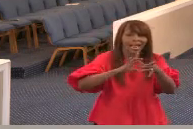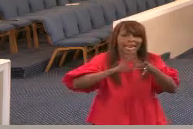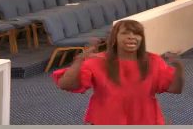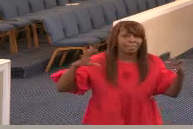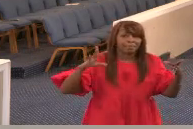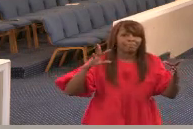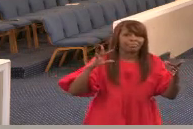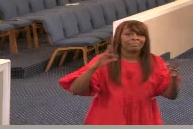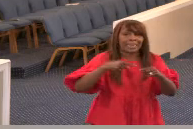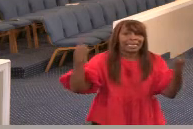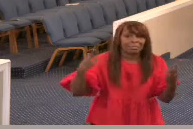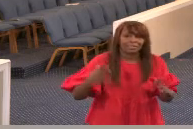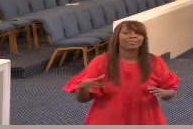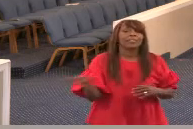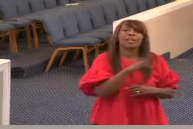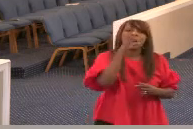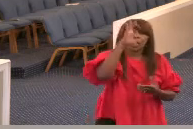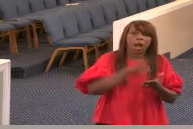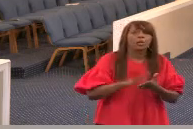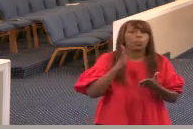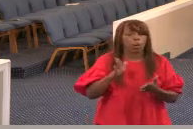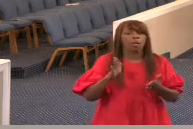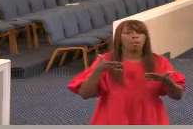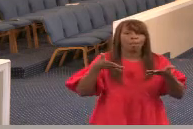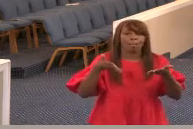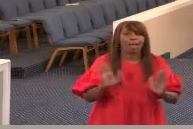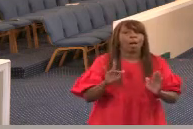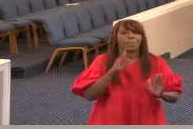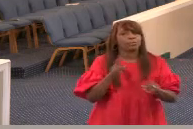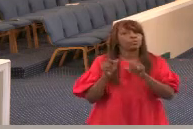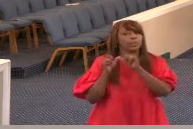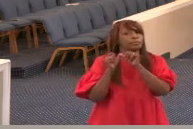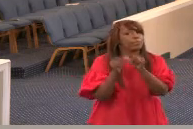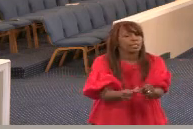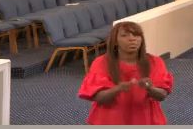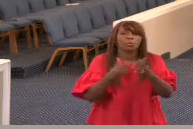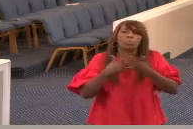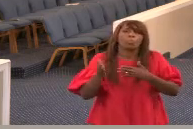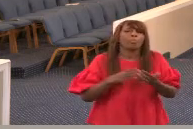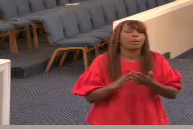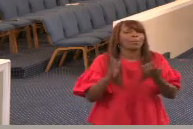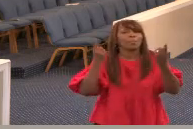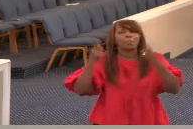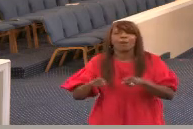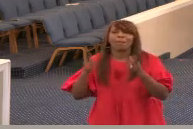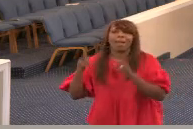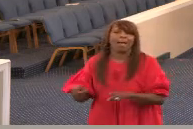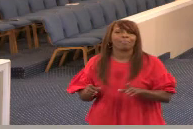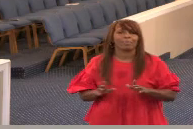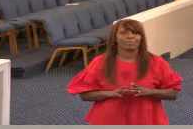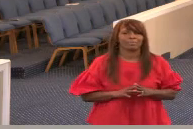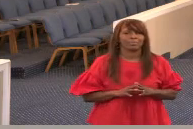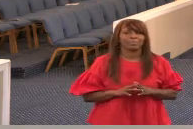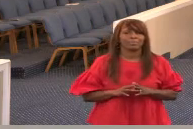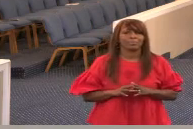will allow me to overcome my adversaries. I believe God.